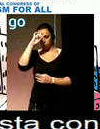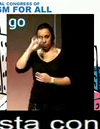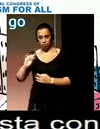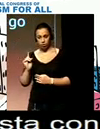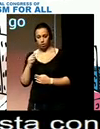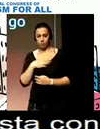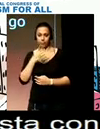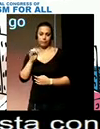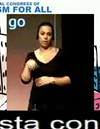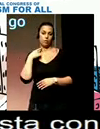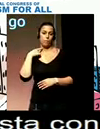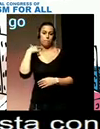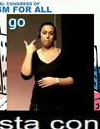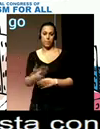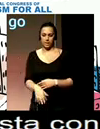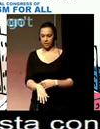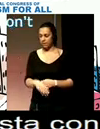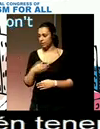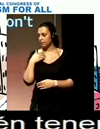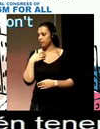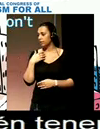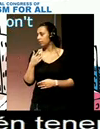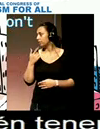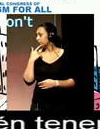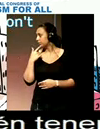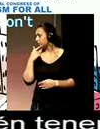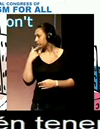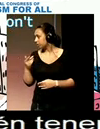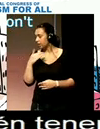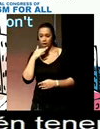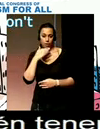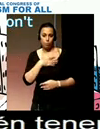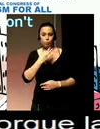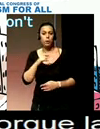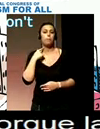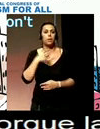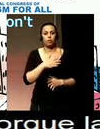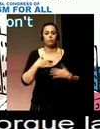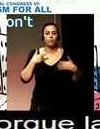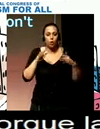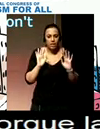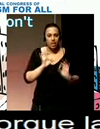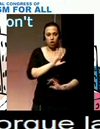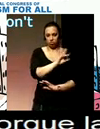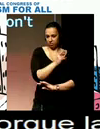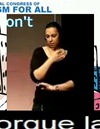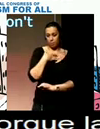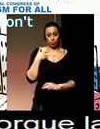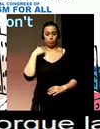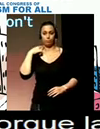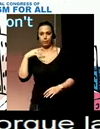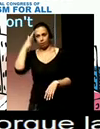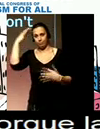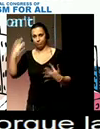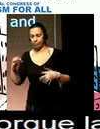really know it, first thing is that we can get lost. And well, if you do it on purpose, maybe